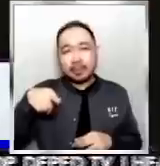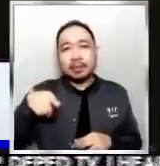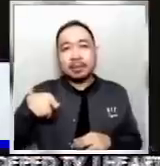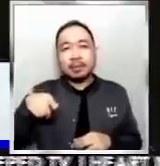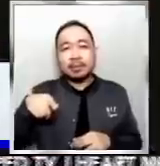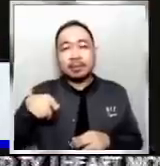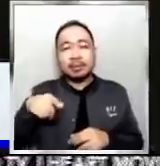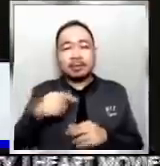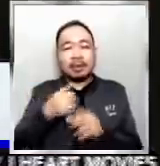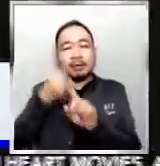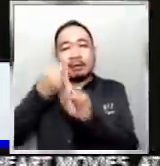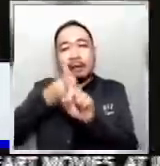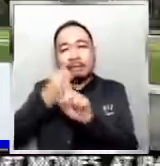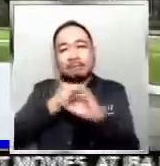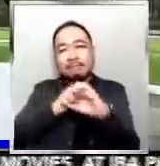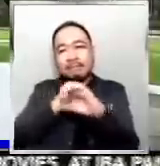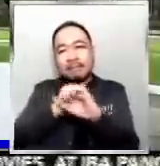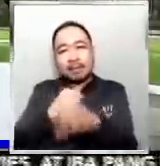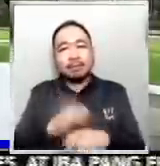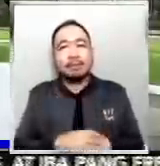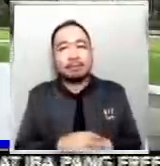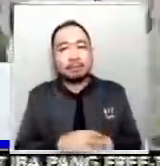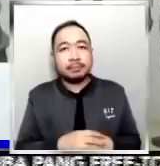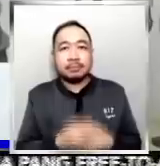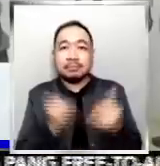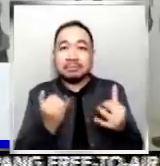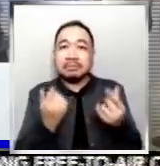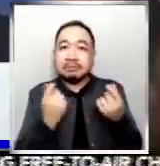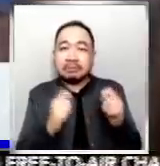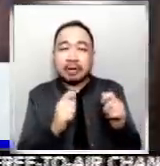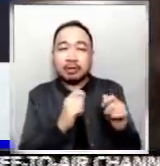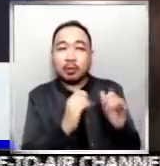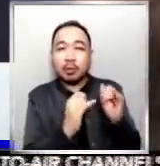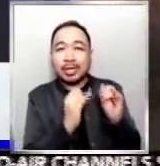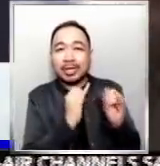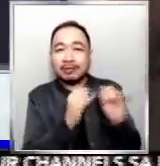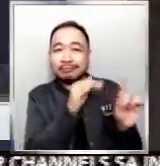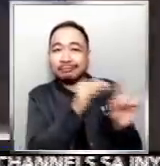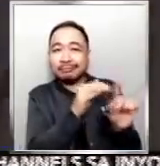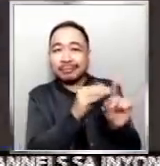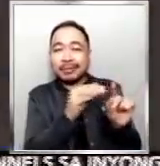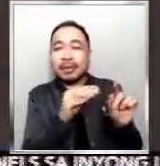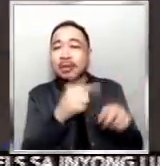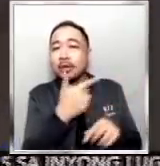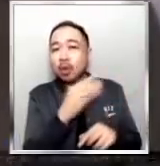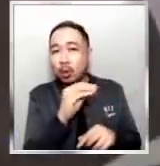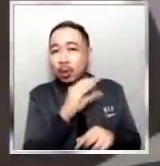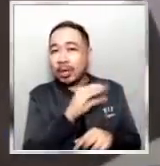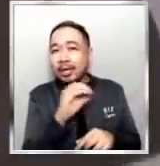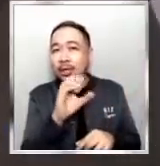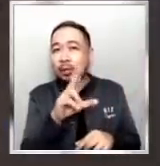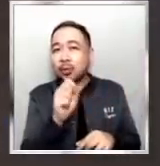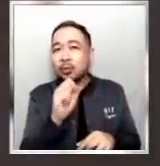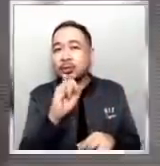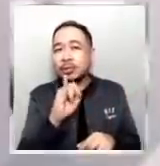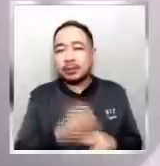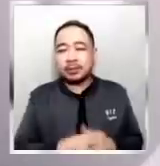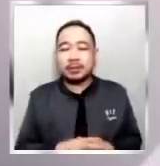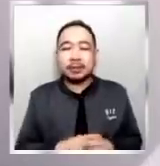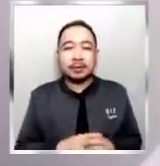campaign. Sinusubukan pa namin kunan ng pahayag ang Malacanang, si Go at si Cusi. Joseph Morong, nakatutok, 24 Oras.